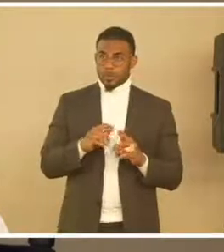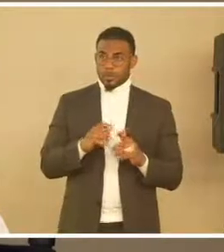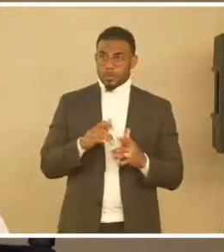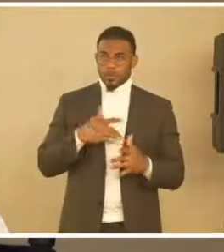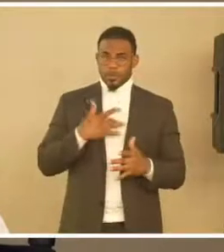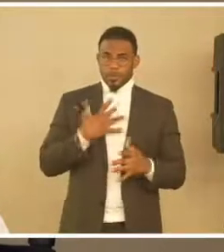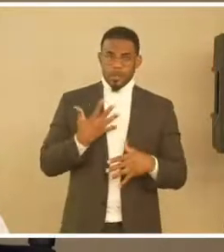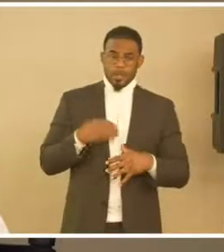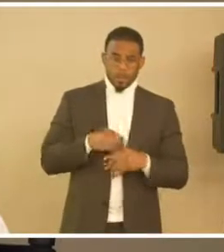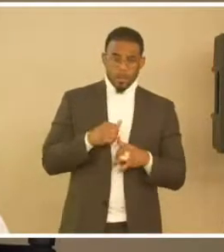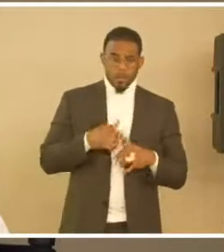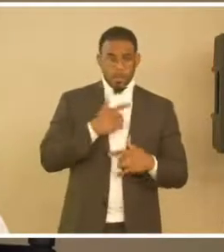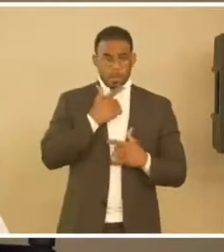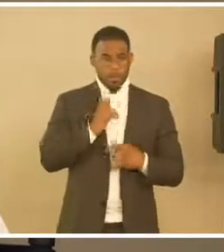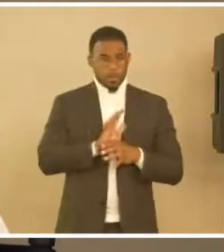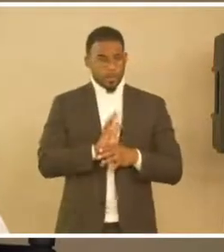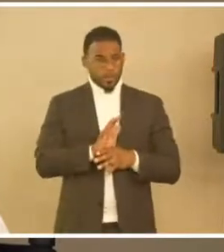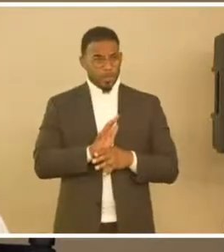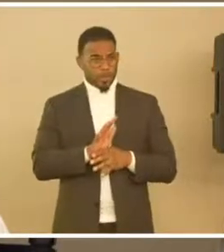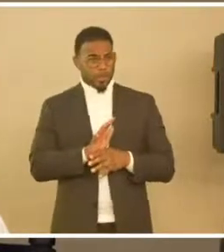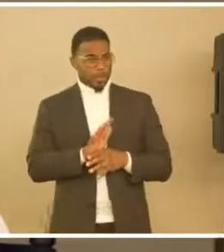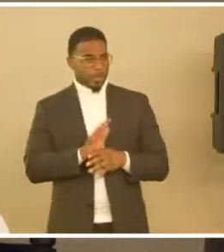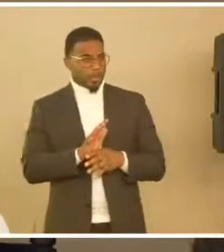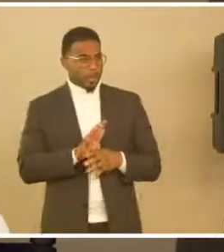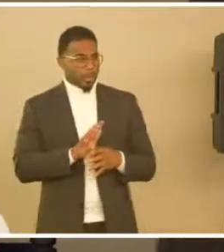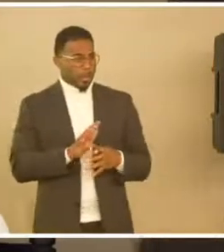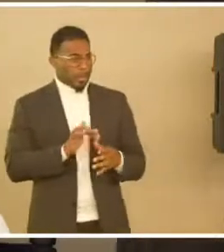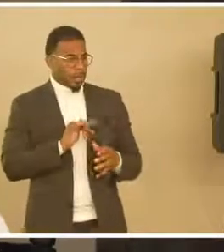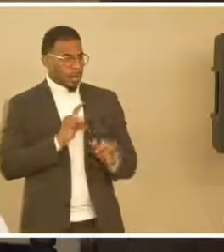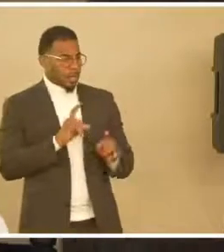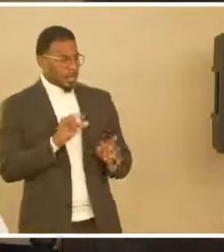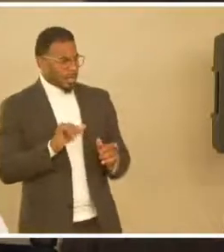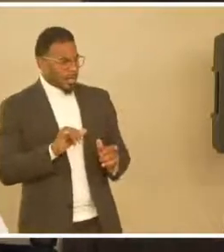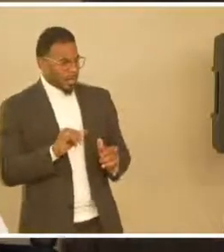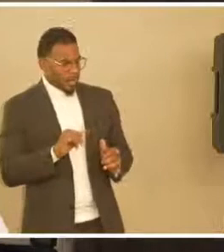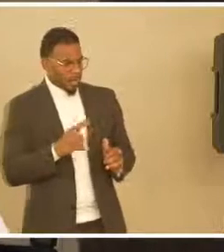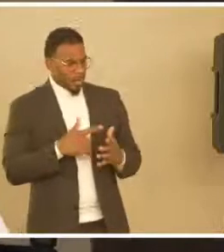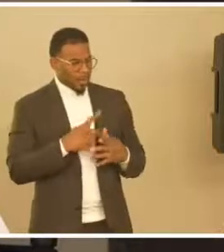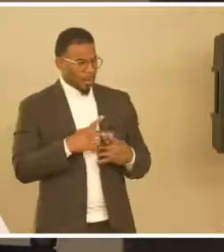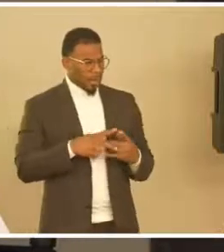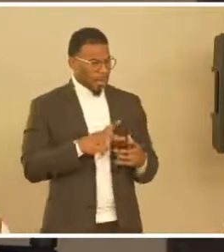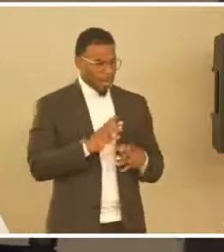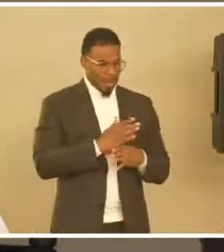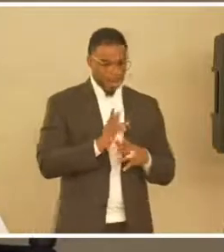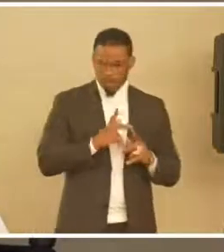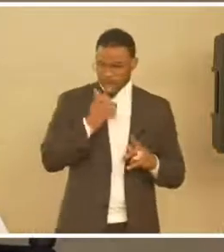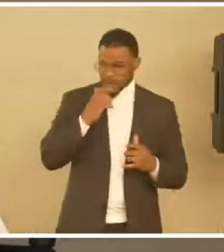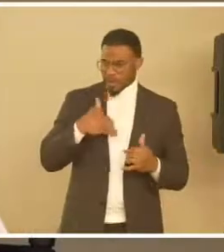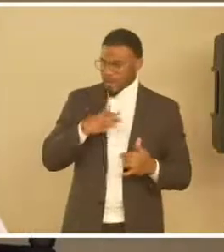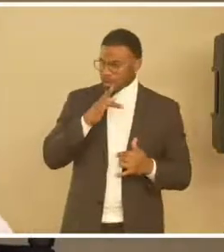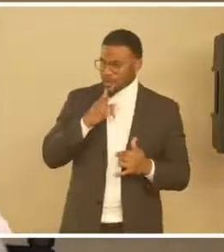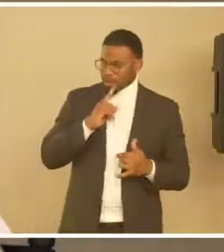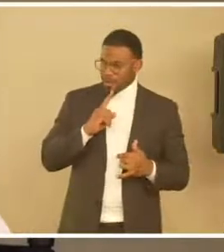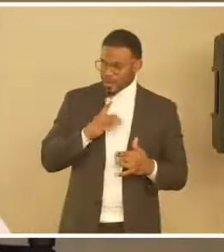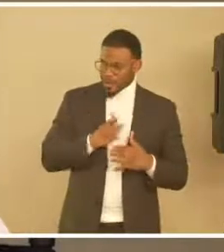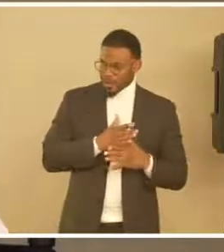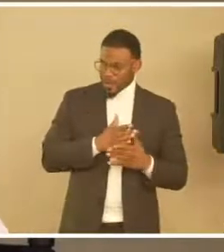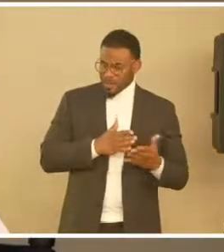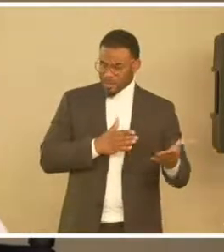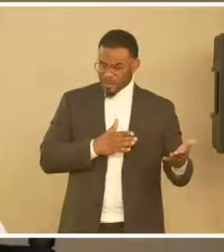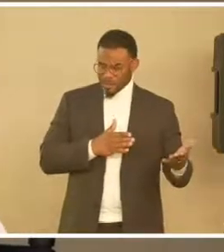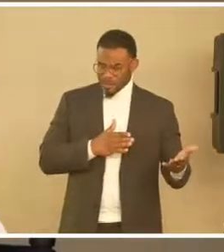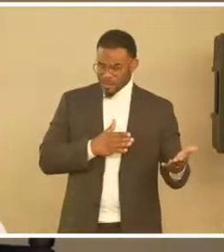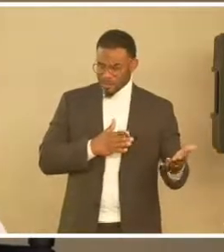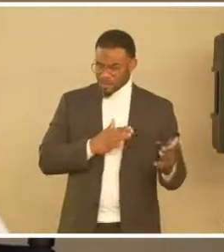to feel included while watching the movie. And I asked him, like, what kind of average people? Because my mother is an average